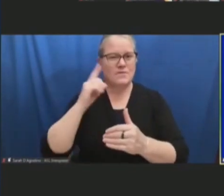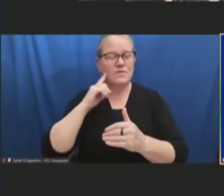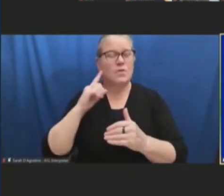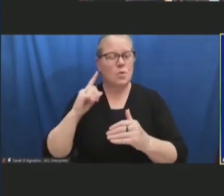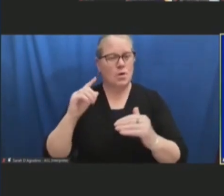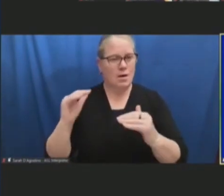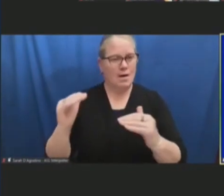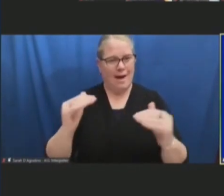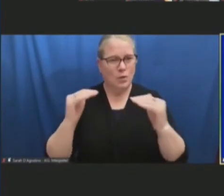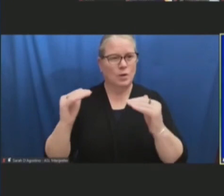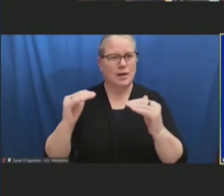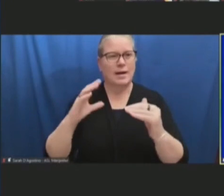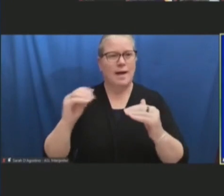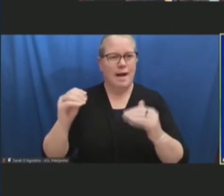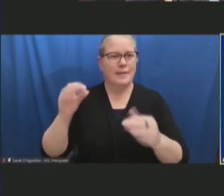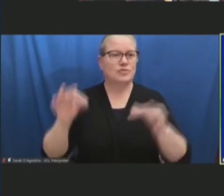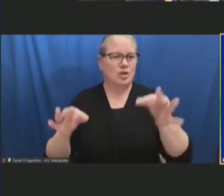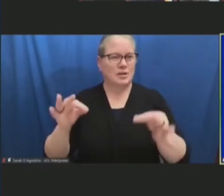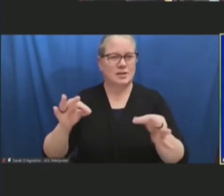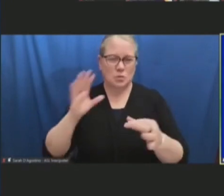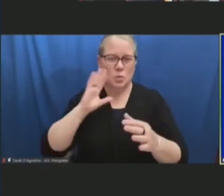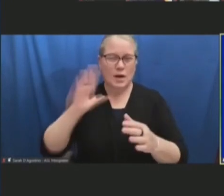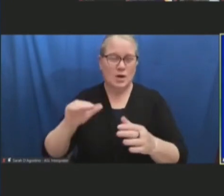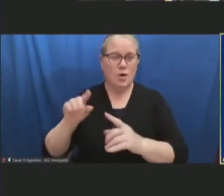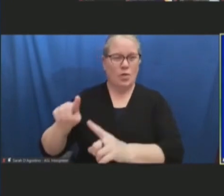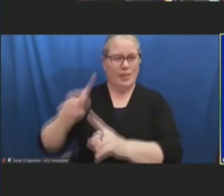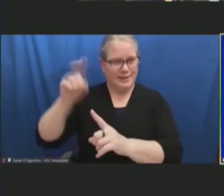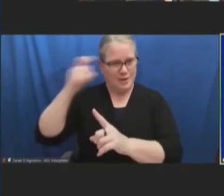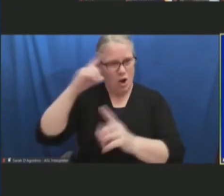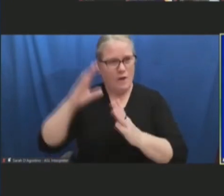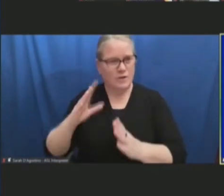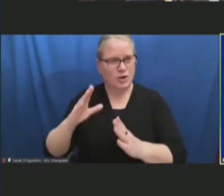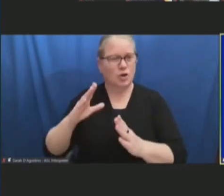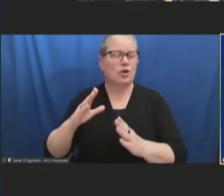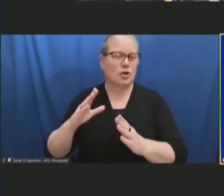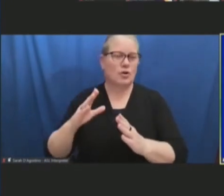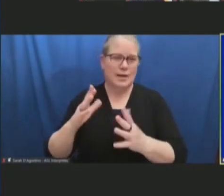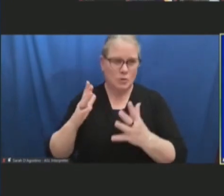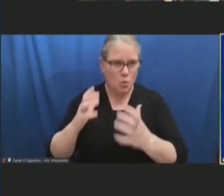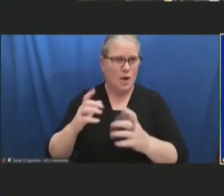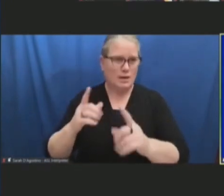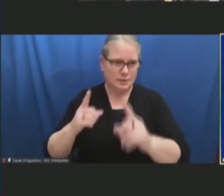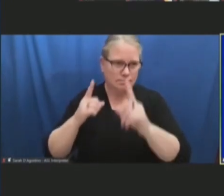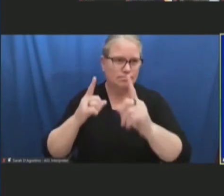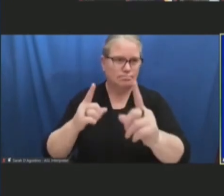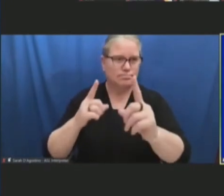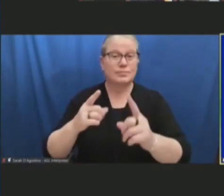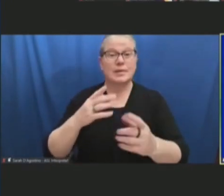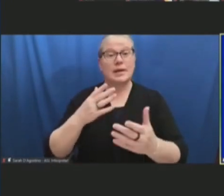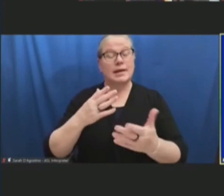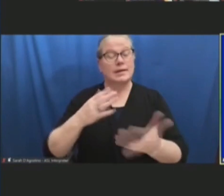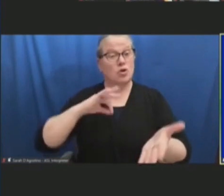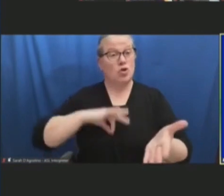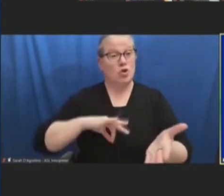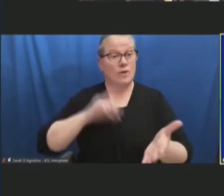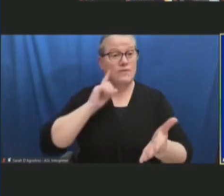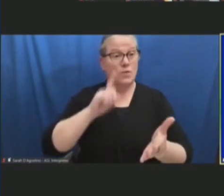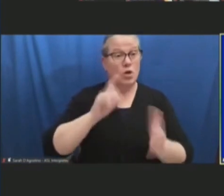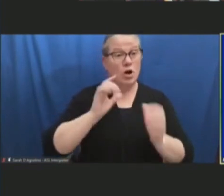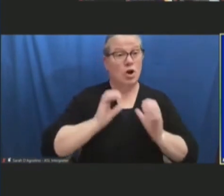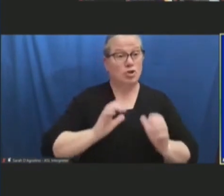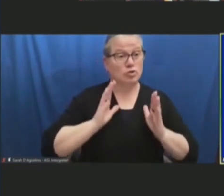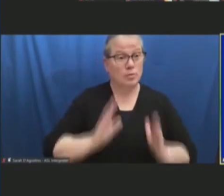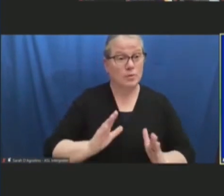know has been a hallmark of this governor and this administration. This is good for consumers. This is good for the economic health of